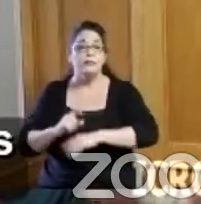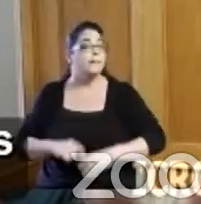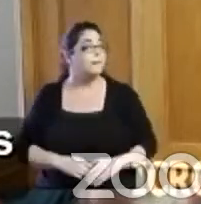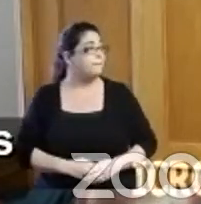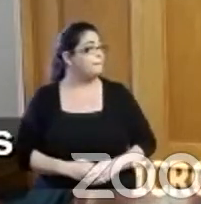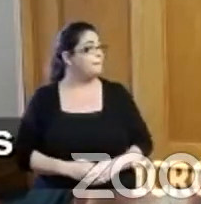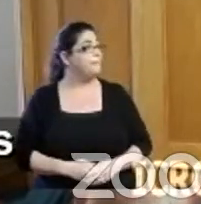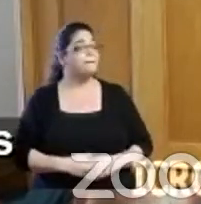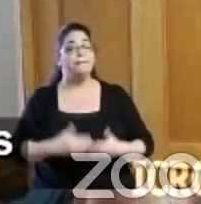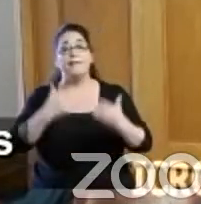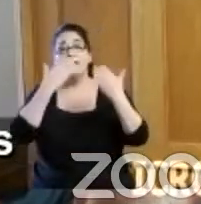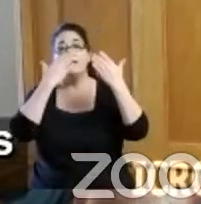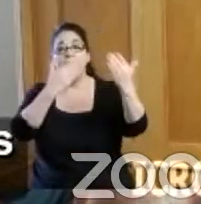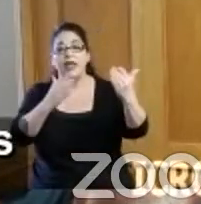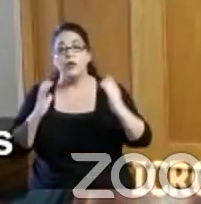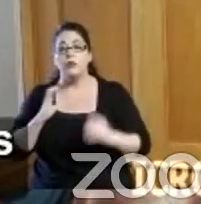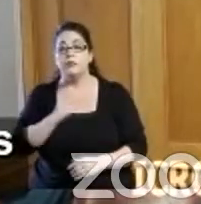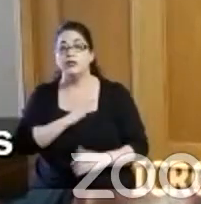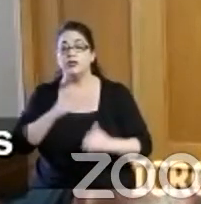Thank you, commissioners.